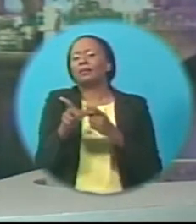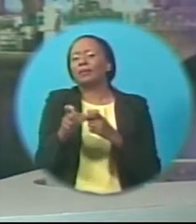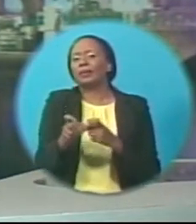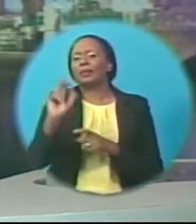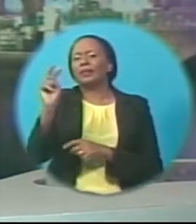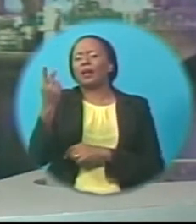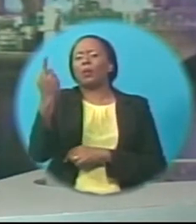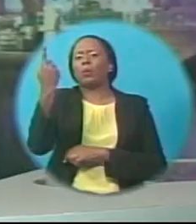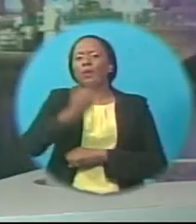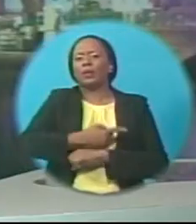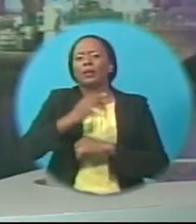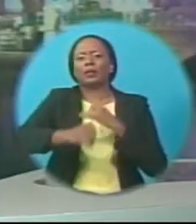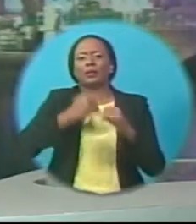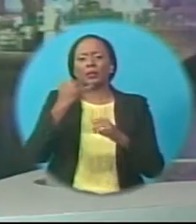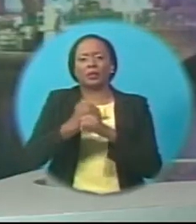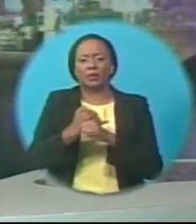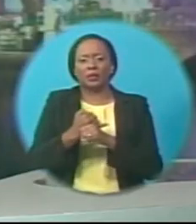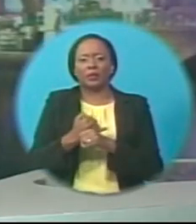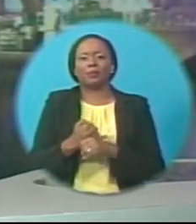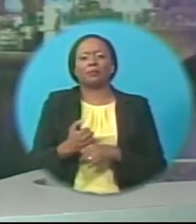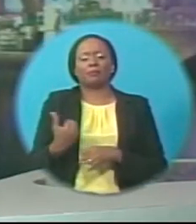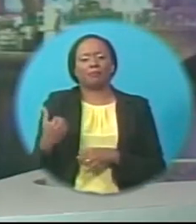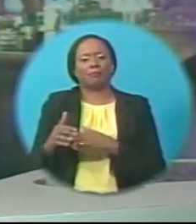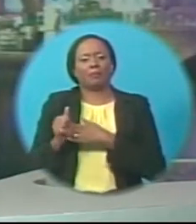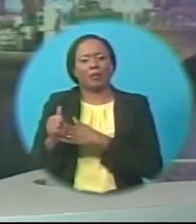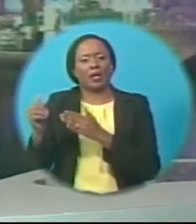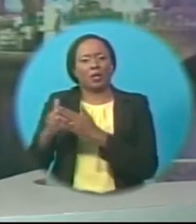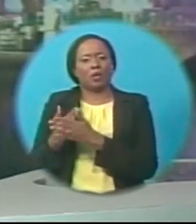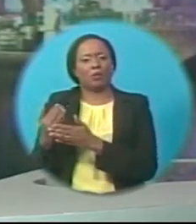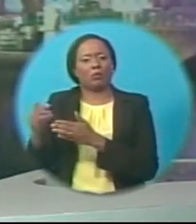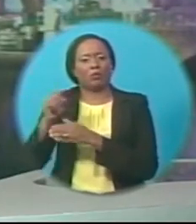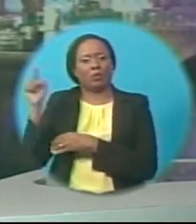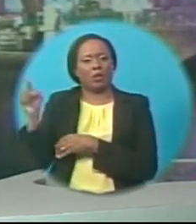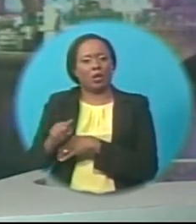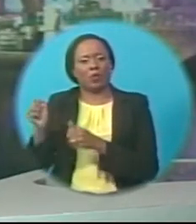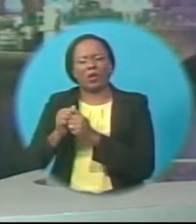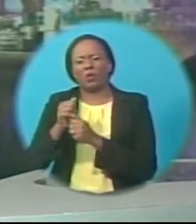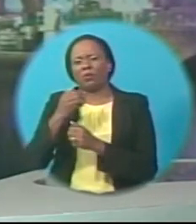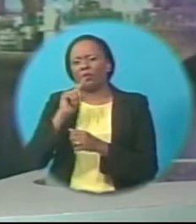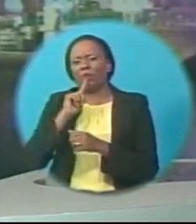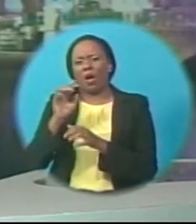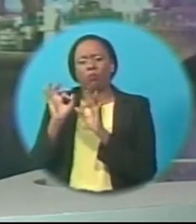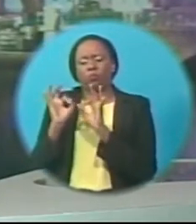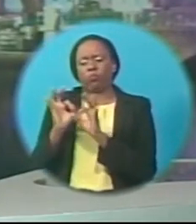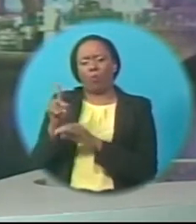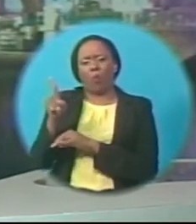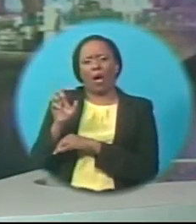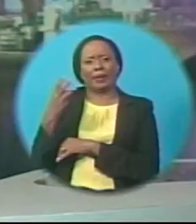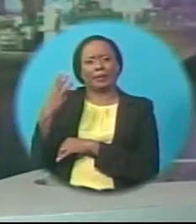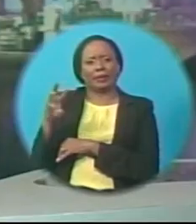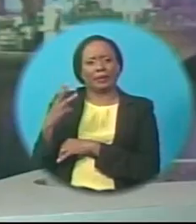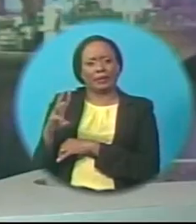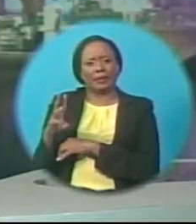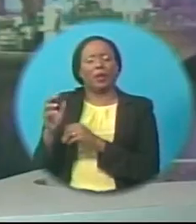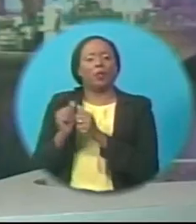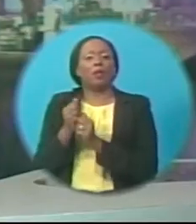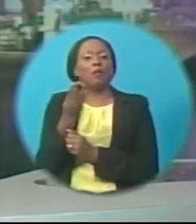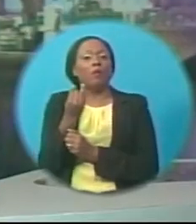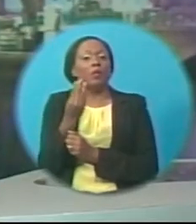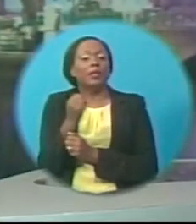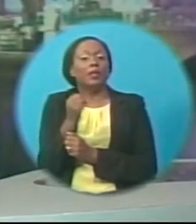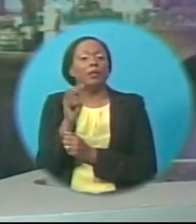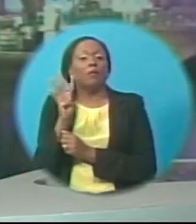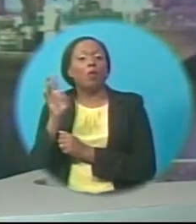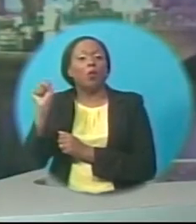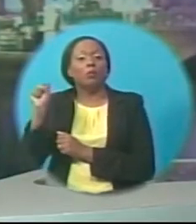in Delhi today. Williamson led his New Zealand side with an impressive 116 with 14 fours and a 6. He